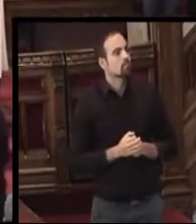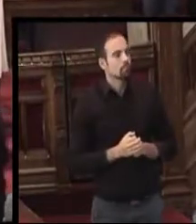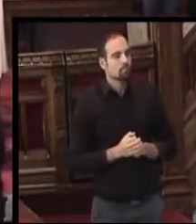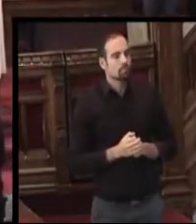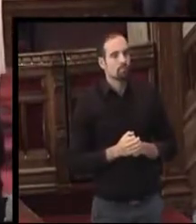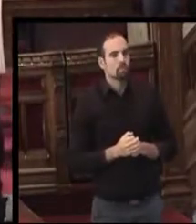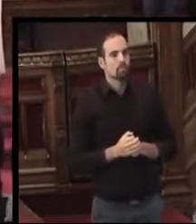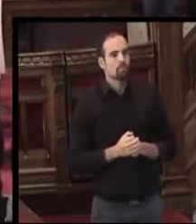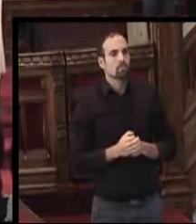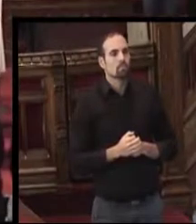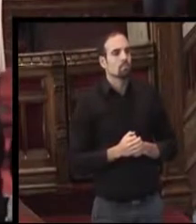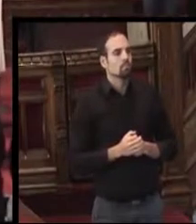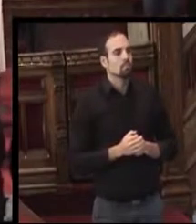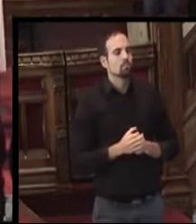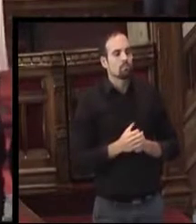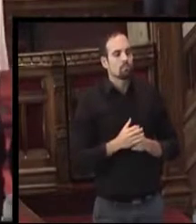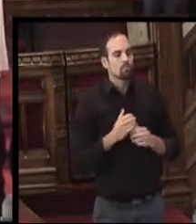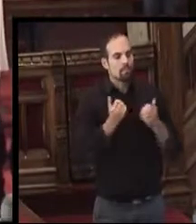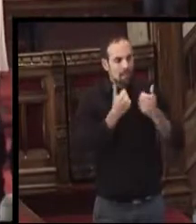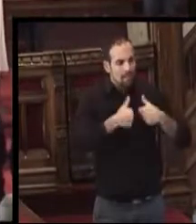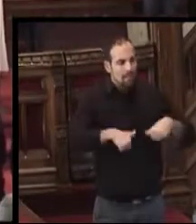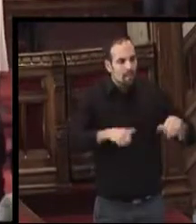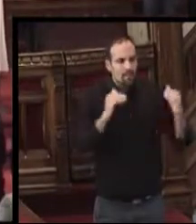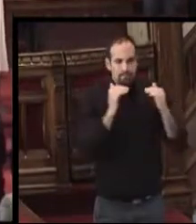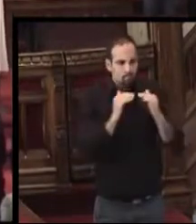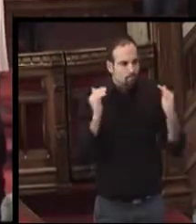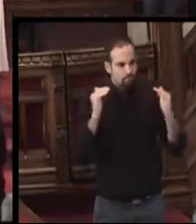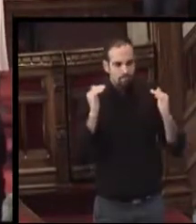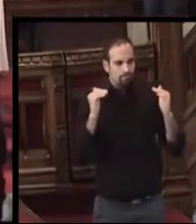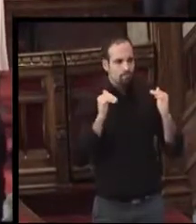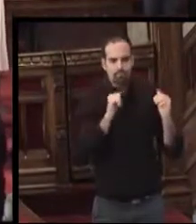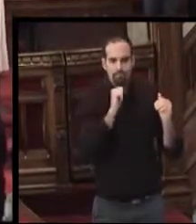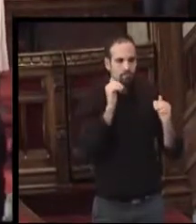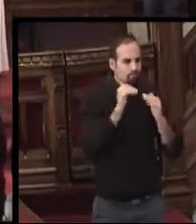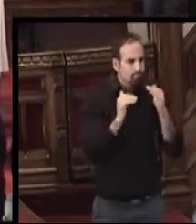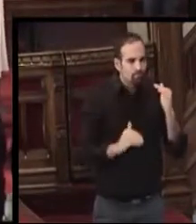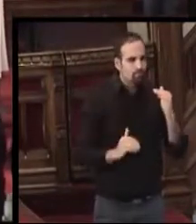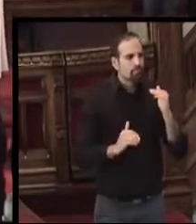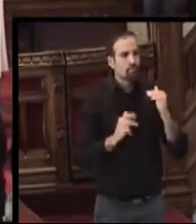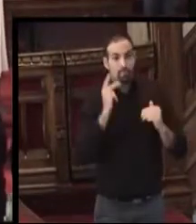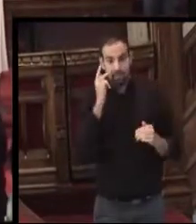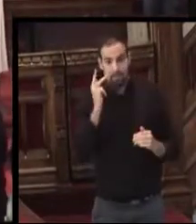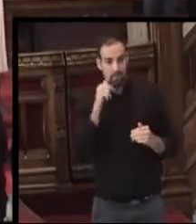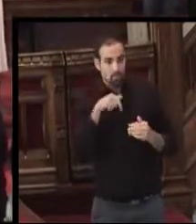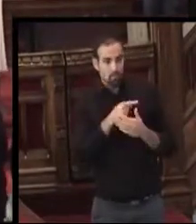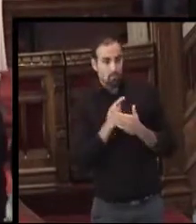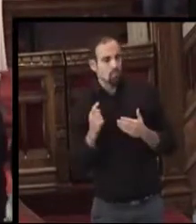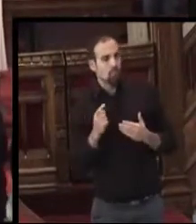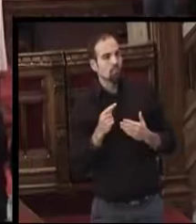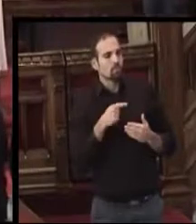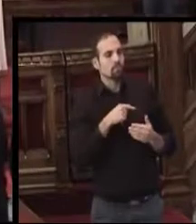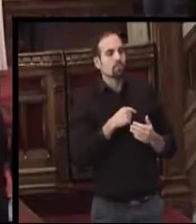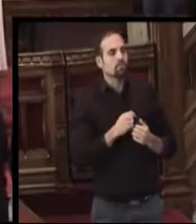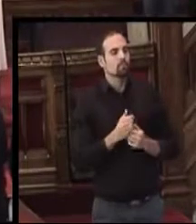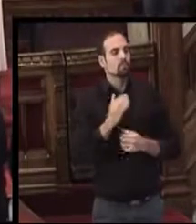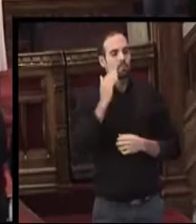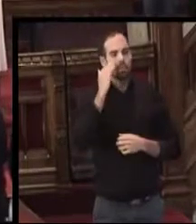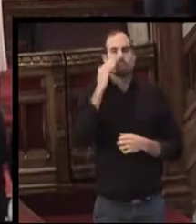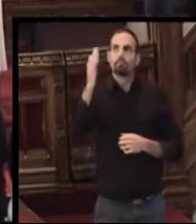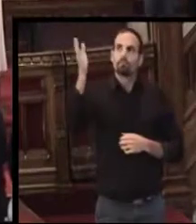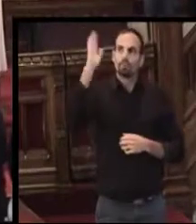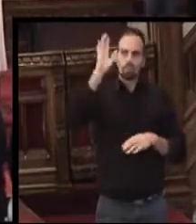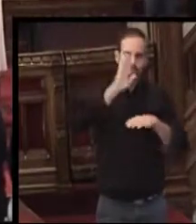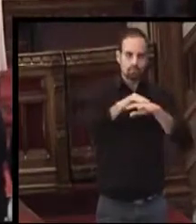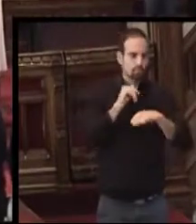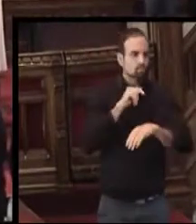whatever injustice you see this week, know that God calls you to follow in the one who would